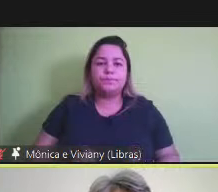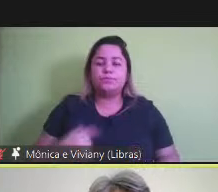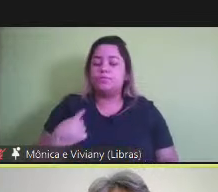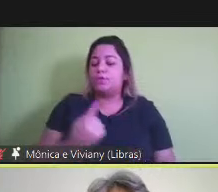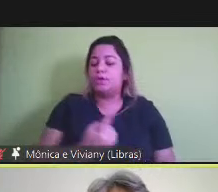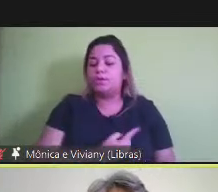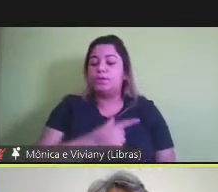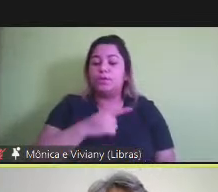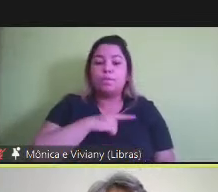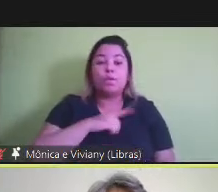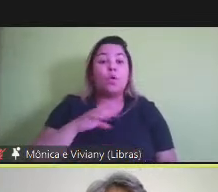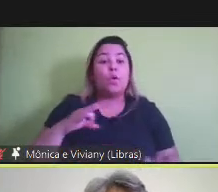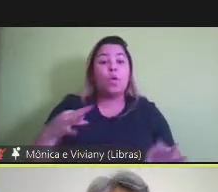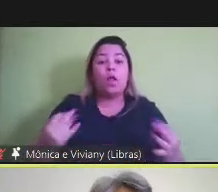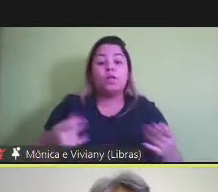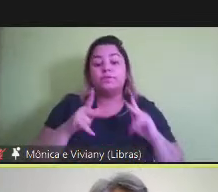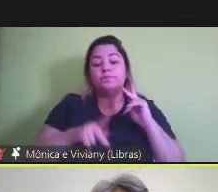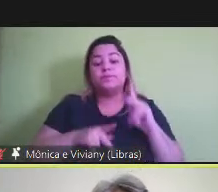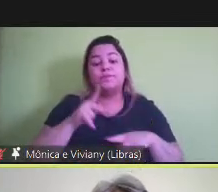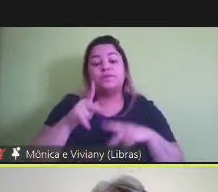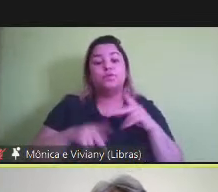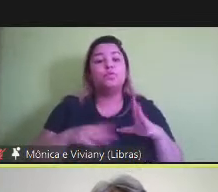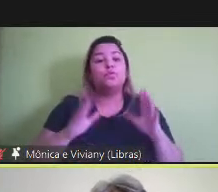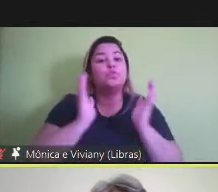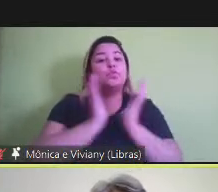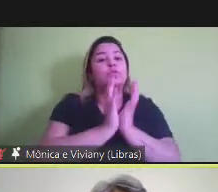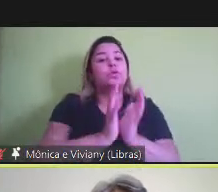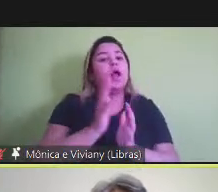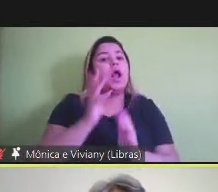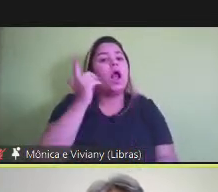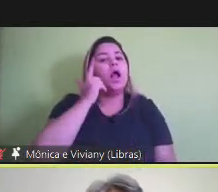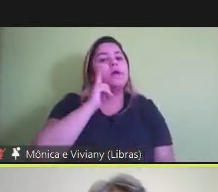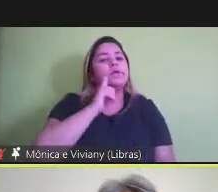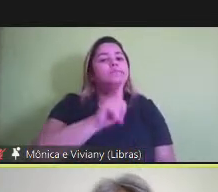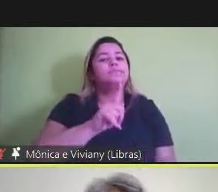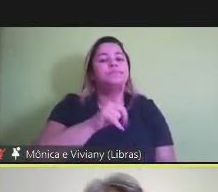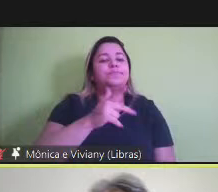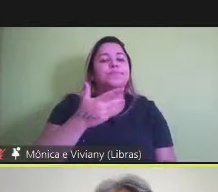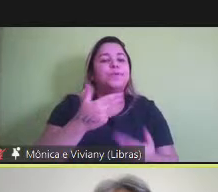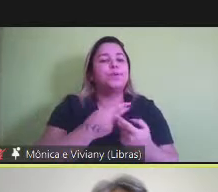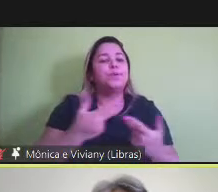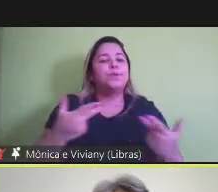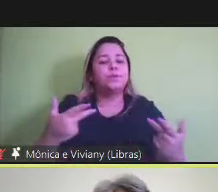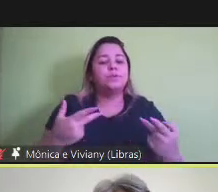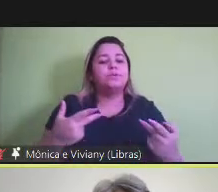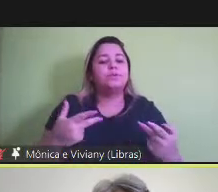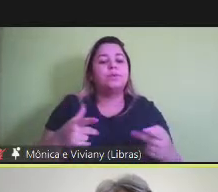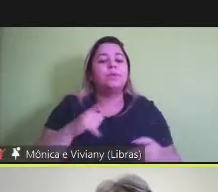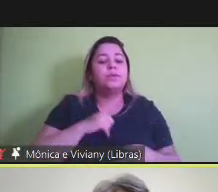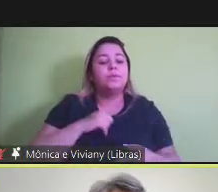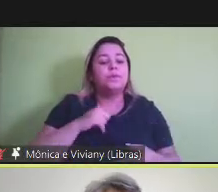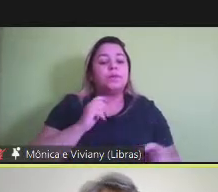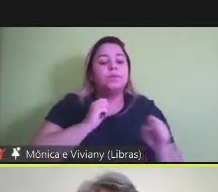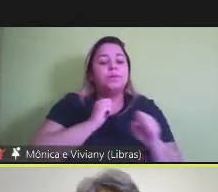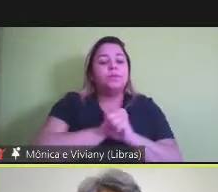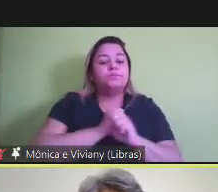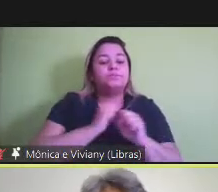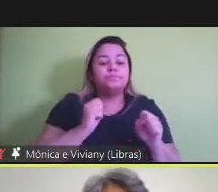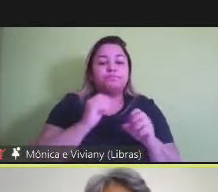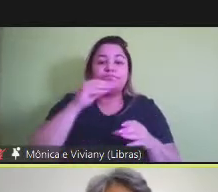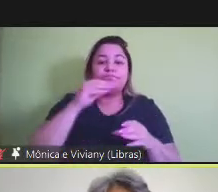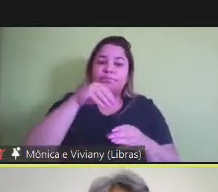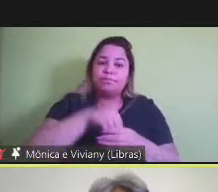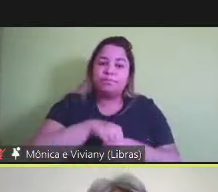ethical possibilities of having everyone in that group of getting advantages and getting something out of